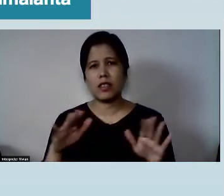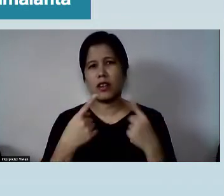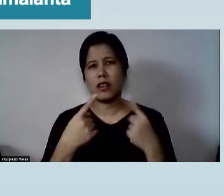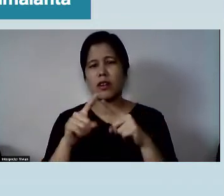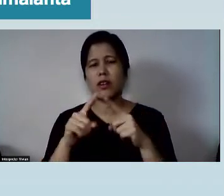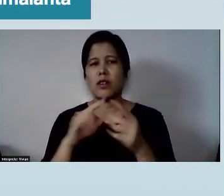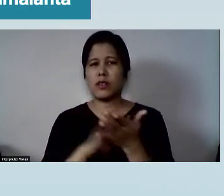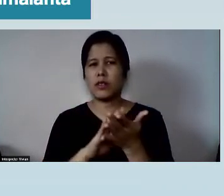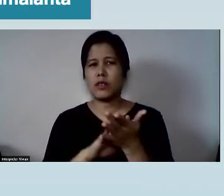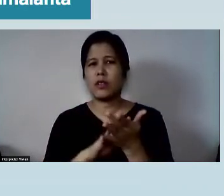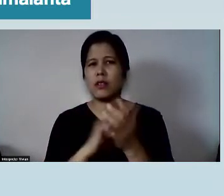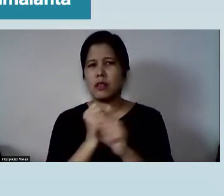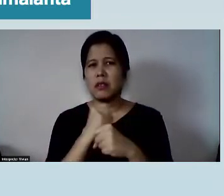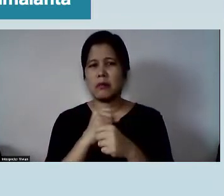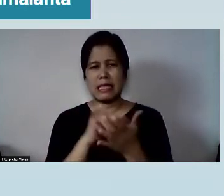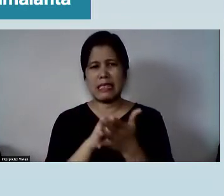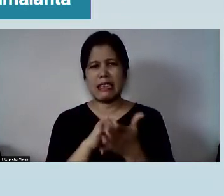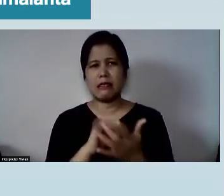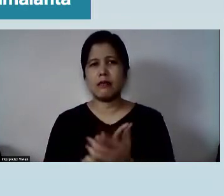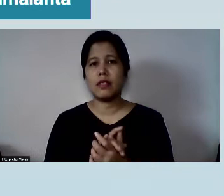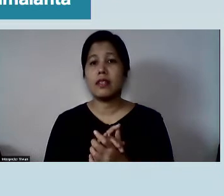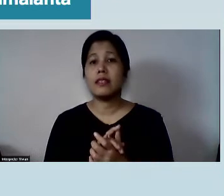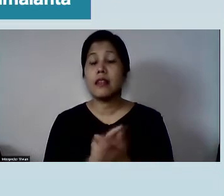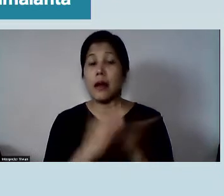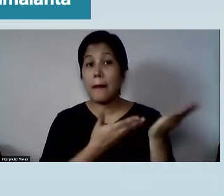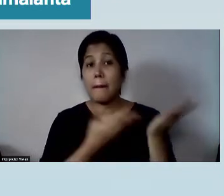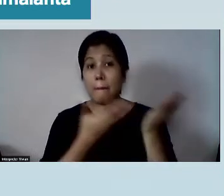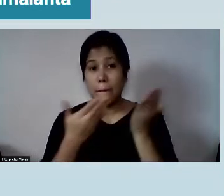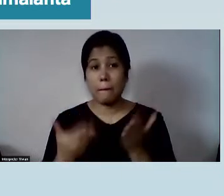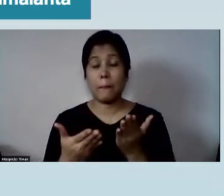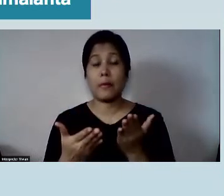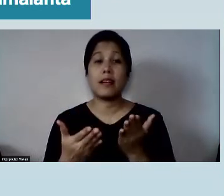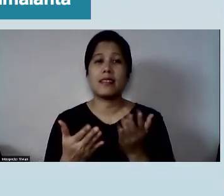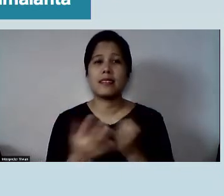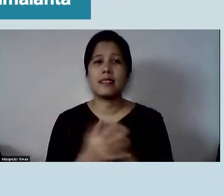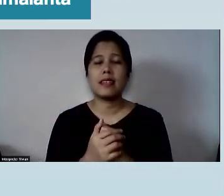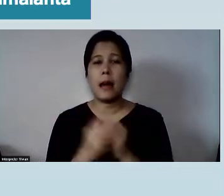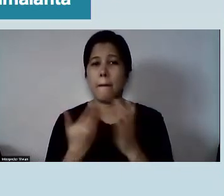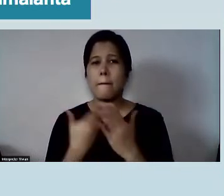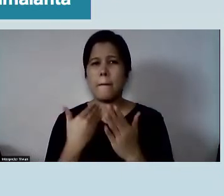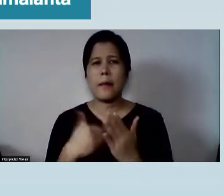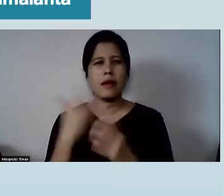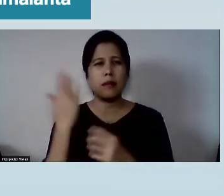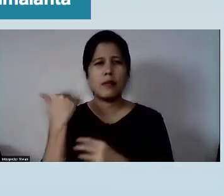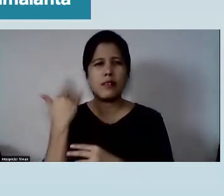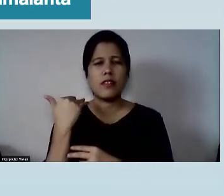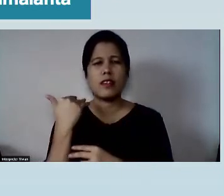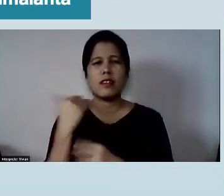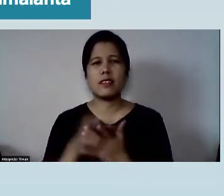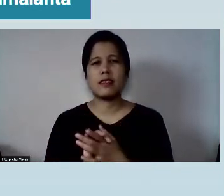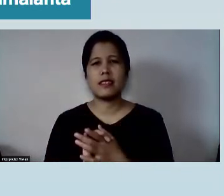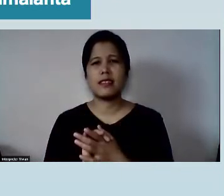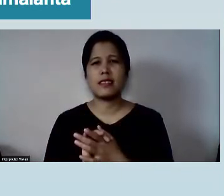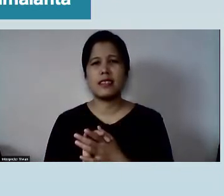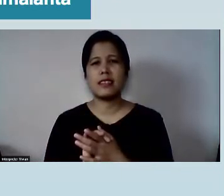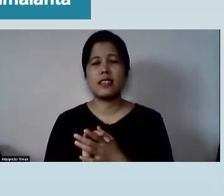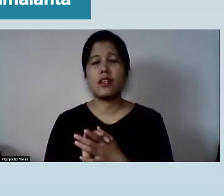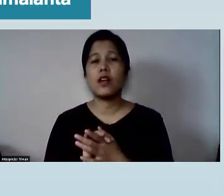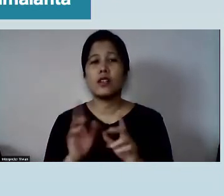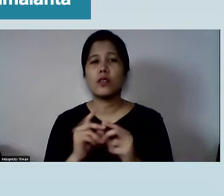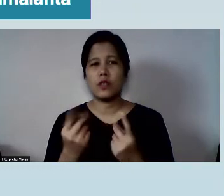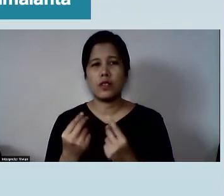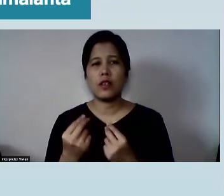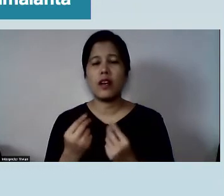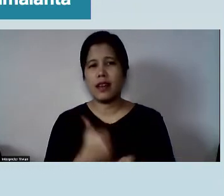being made to do that. We need to bring back play into the lives of children and adults. Then we will be able to help